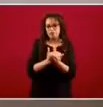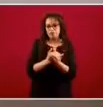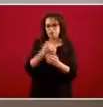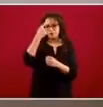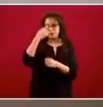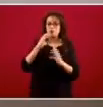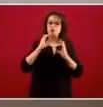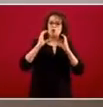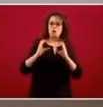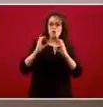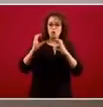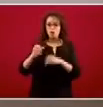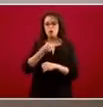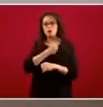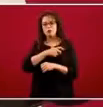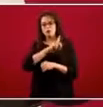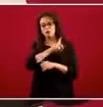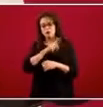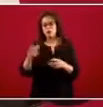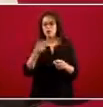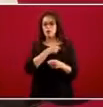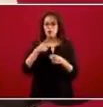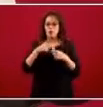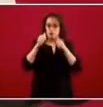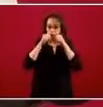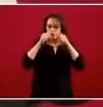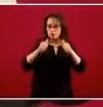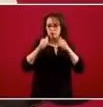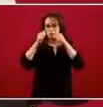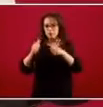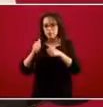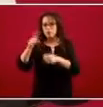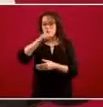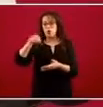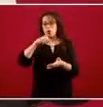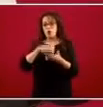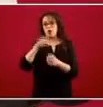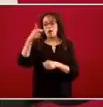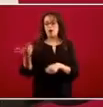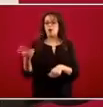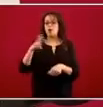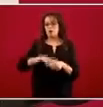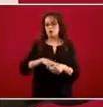implemented regarding health measures, sanitary policy within